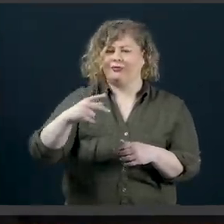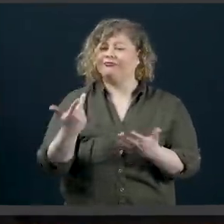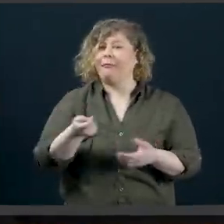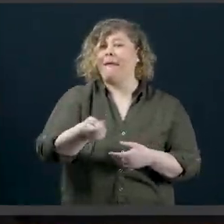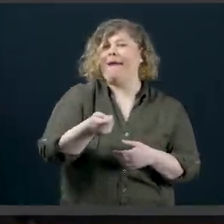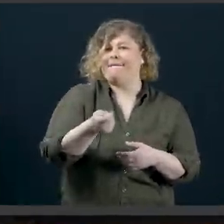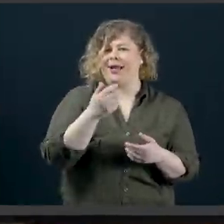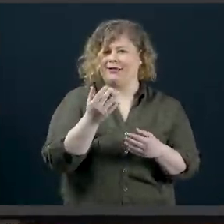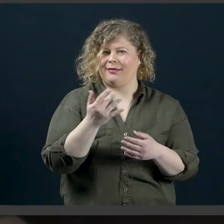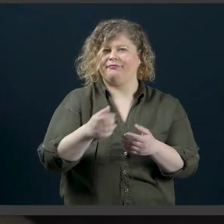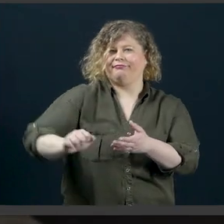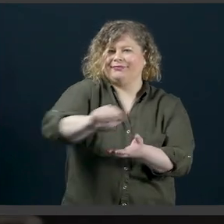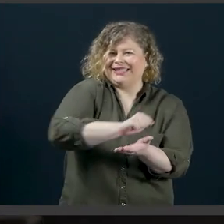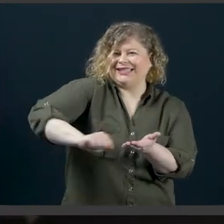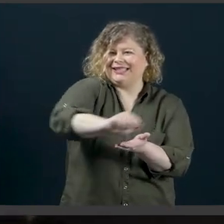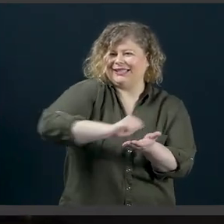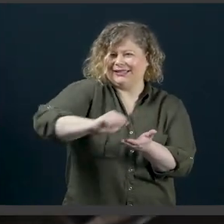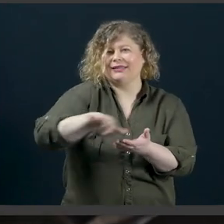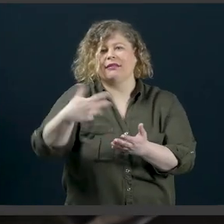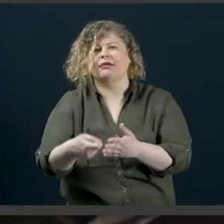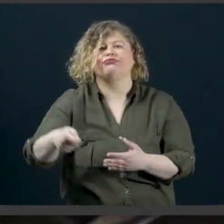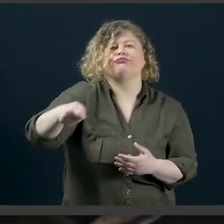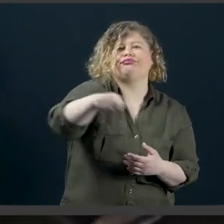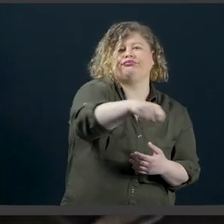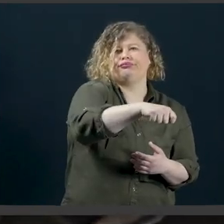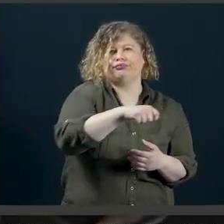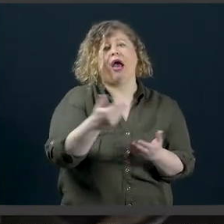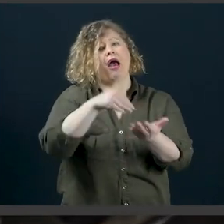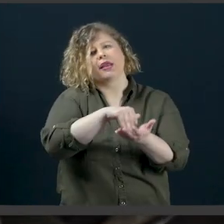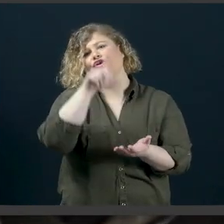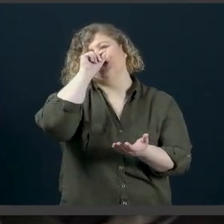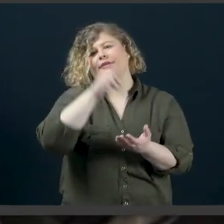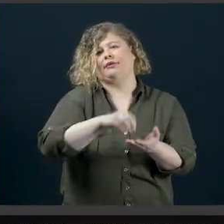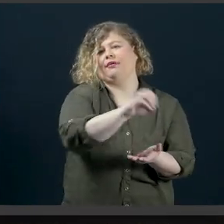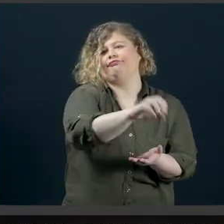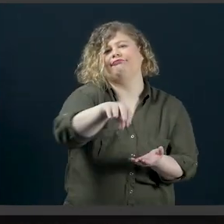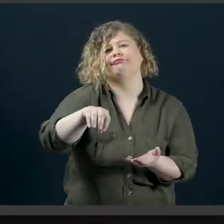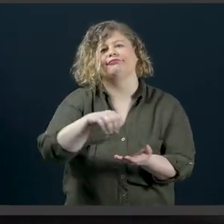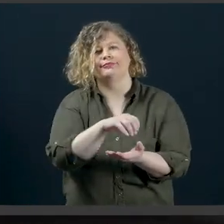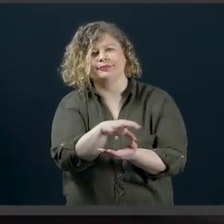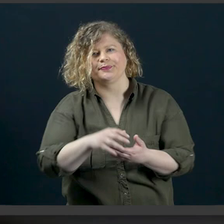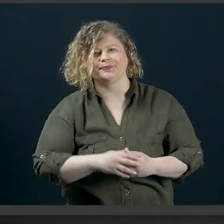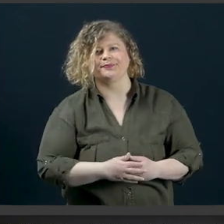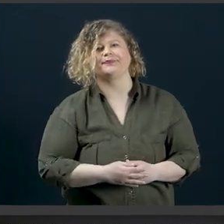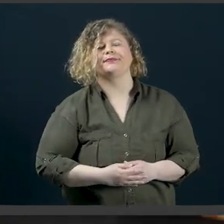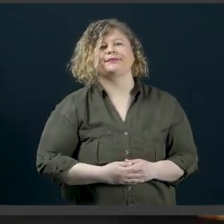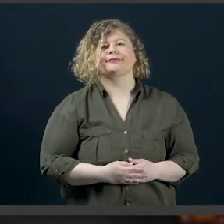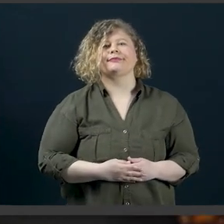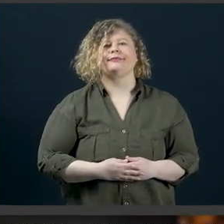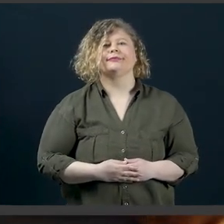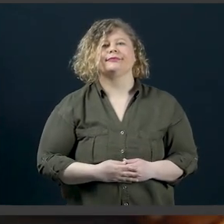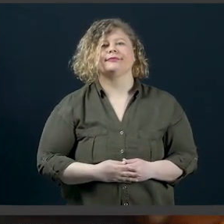wipe down your pan with a paper towel and place it back over high heat let it smoke and add